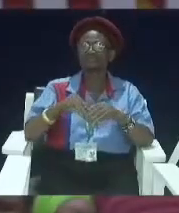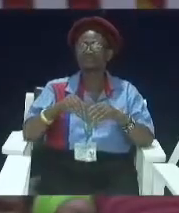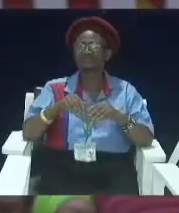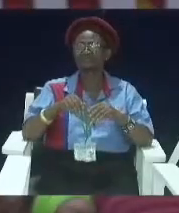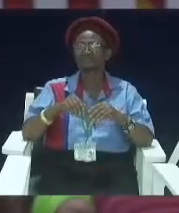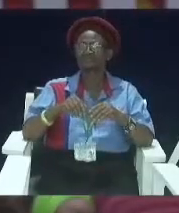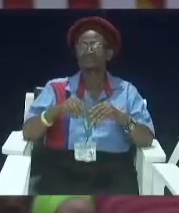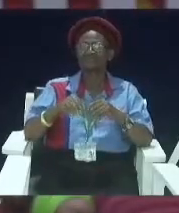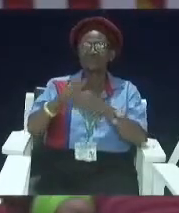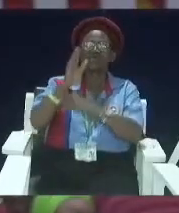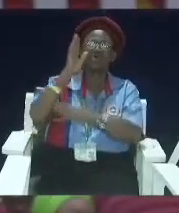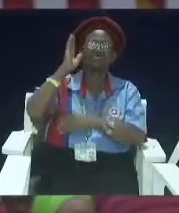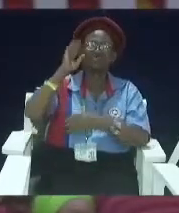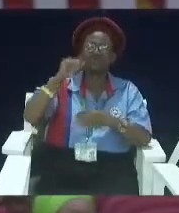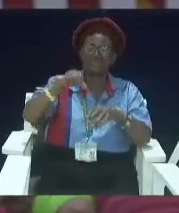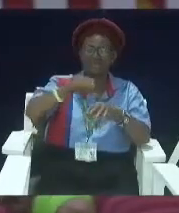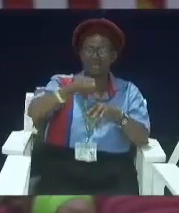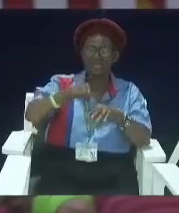God is going to anoint you.